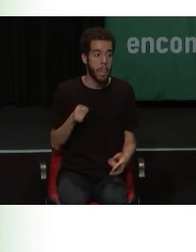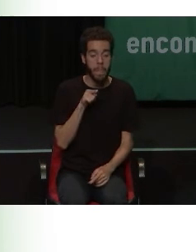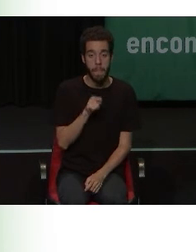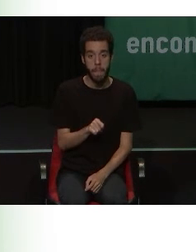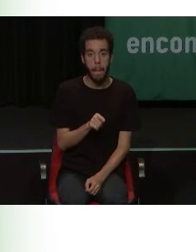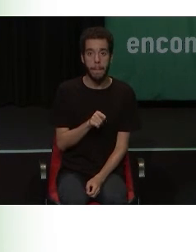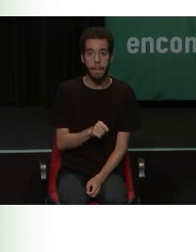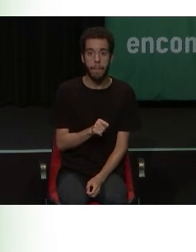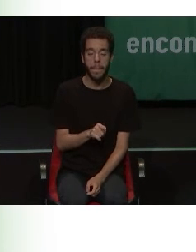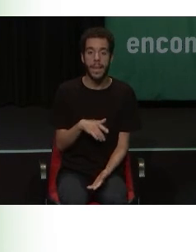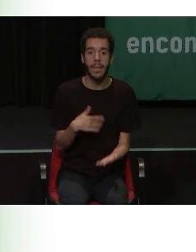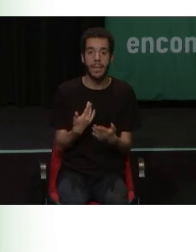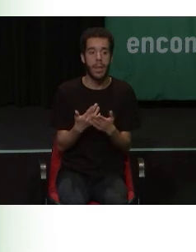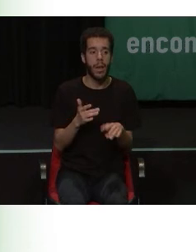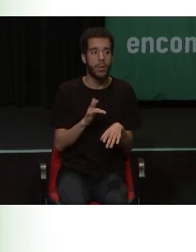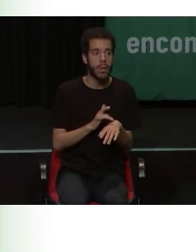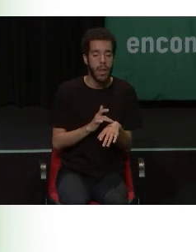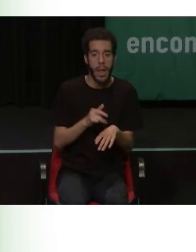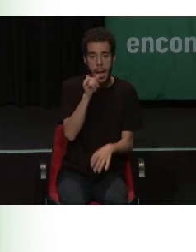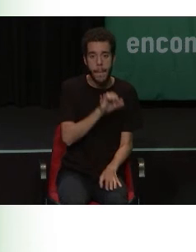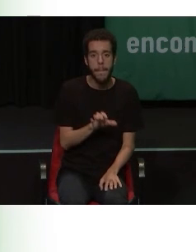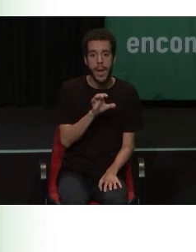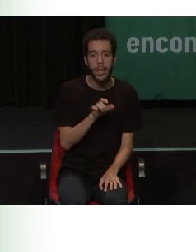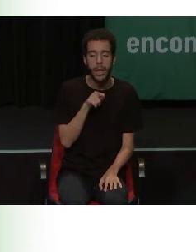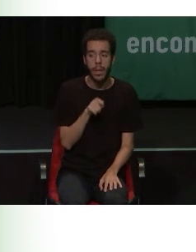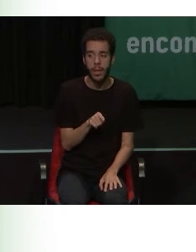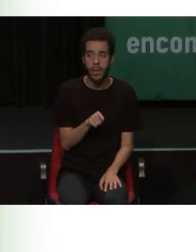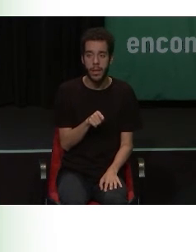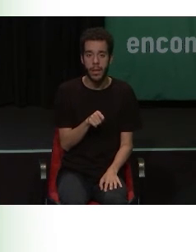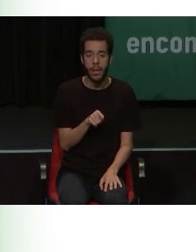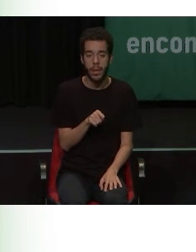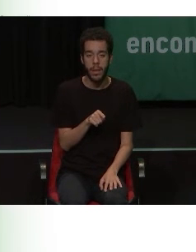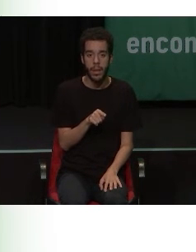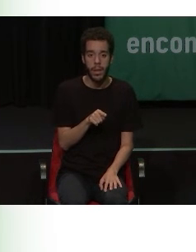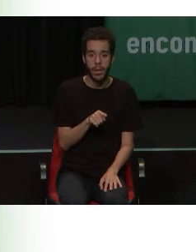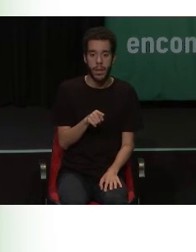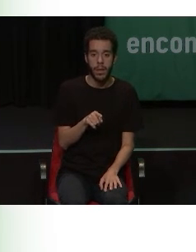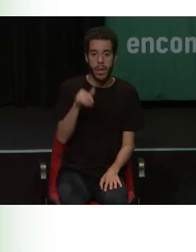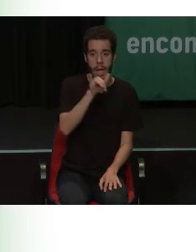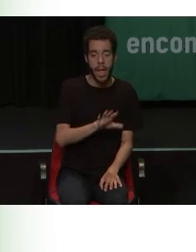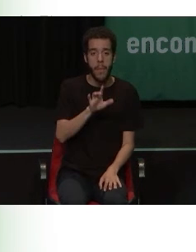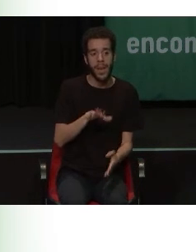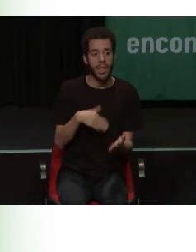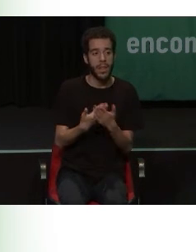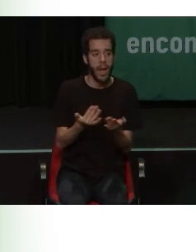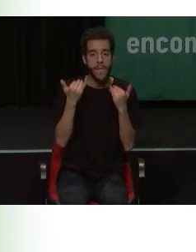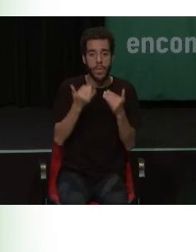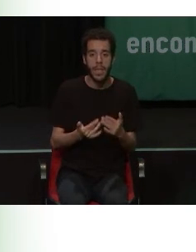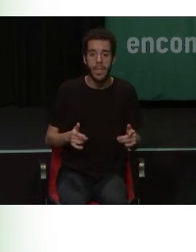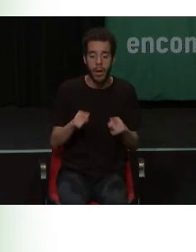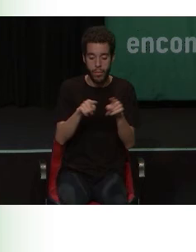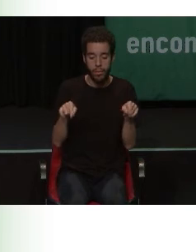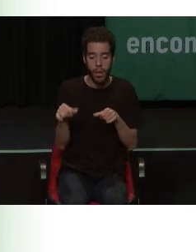So the signals are acquired through a sensor, go through a computer, and